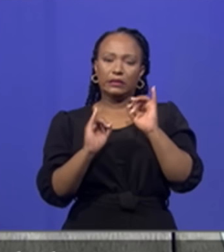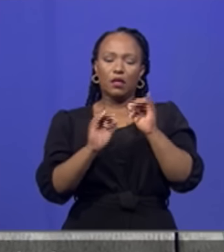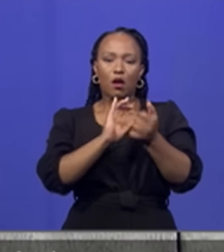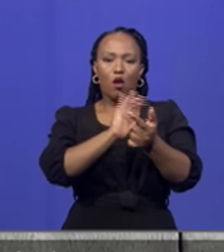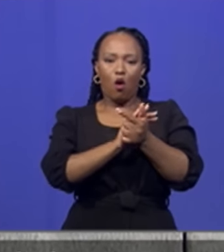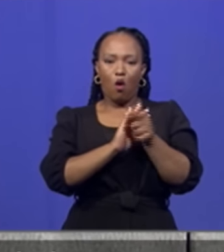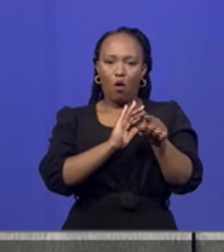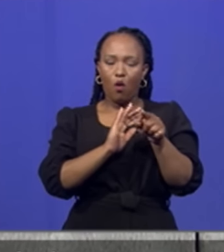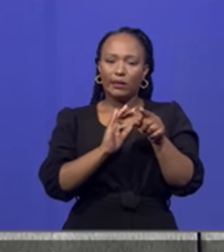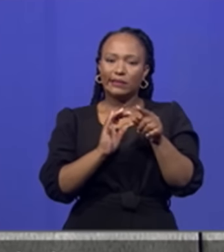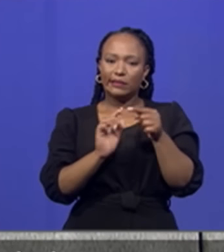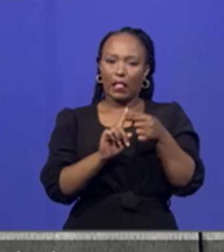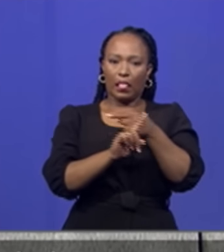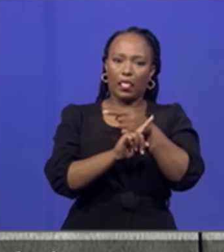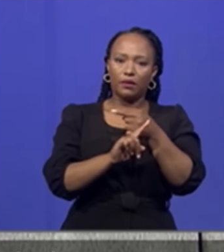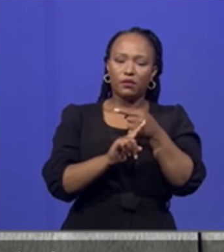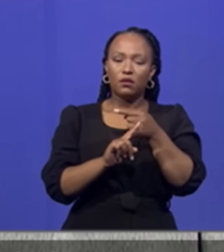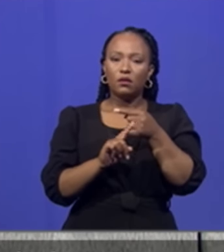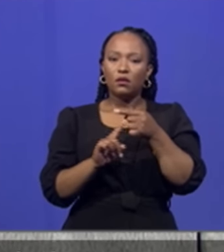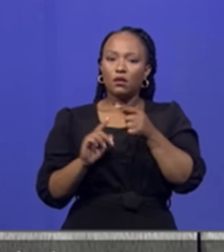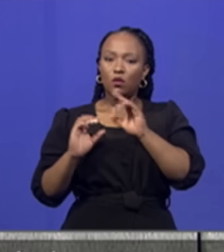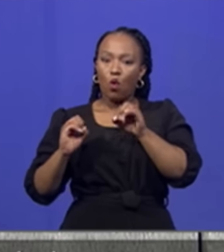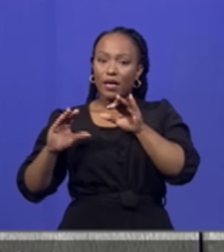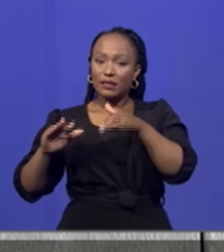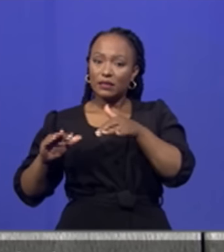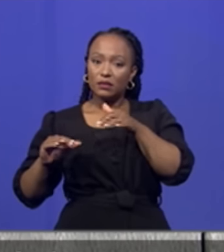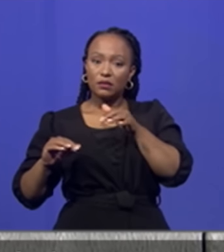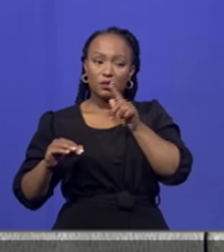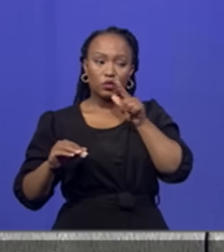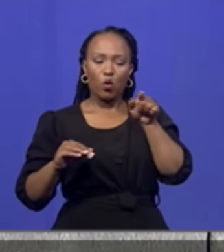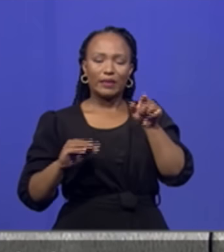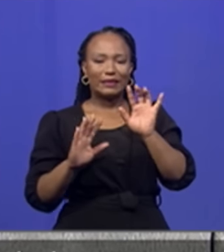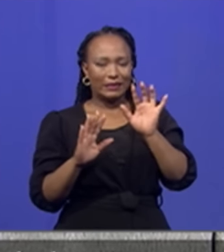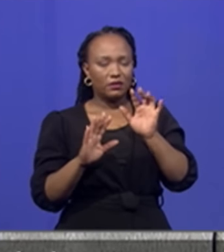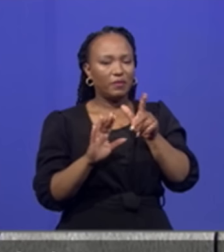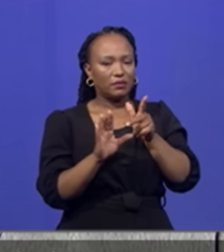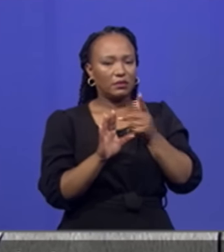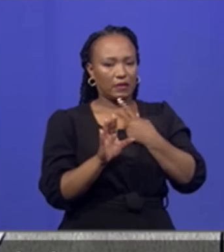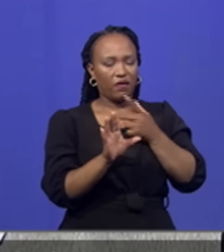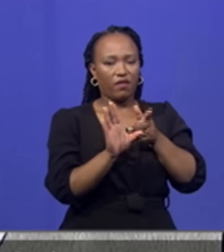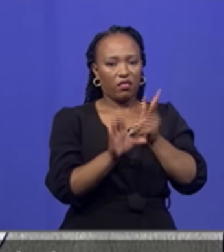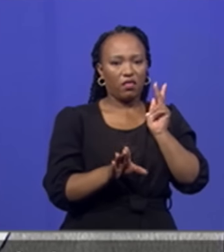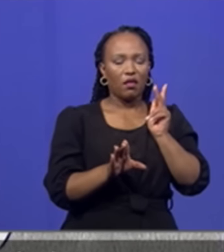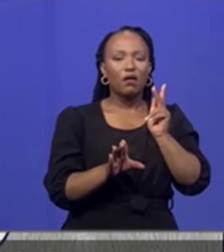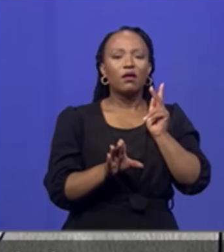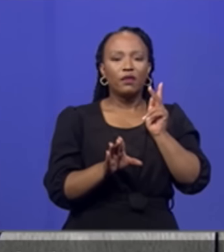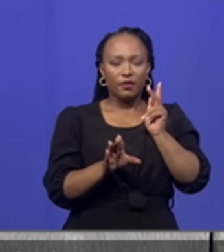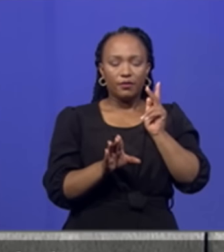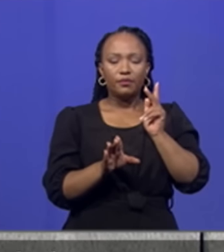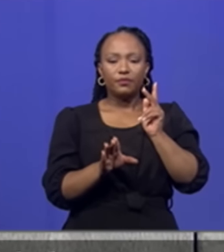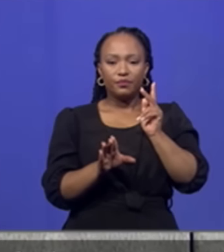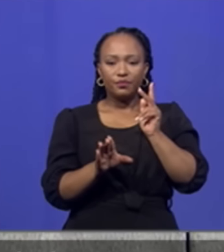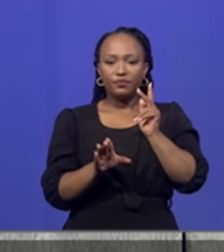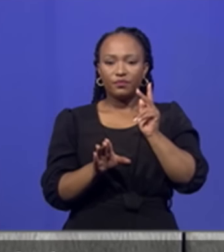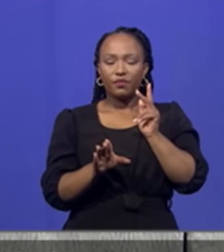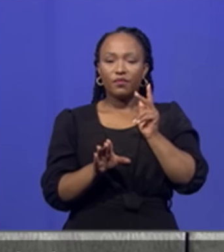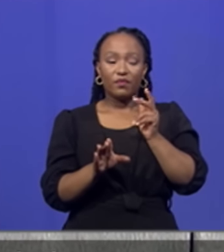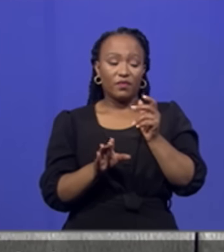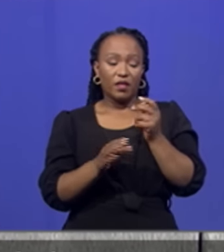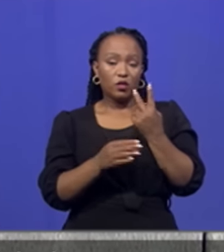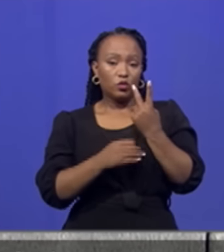mo laela gore a tlogele ofisi ka baka la mokgwa wa step aside. Now 2